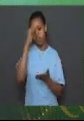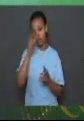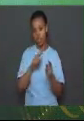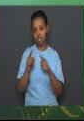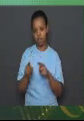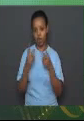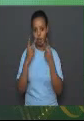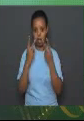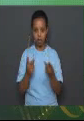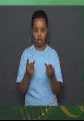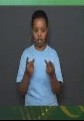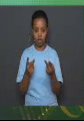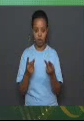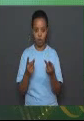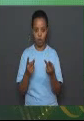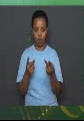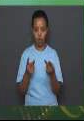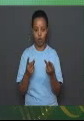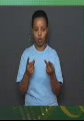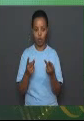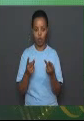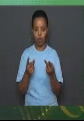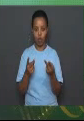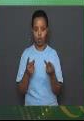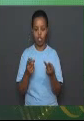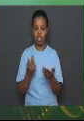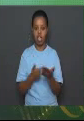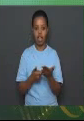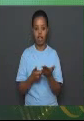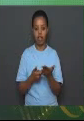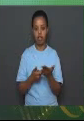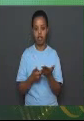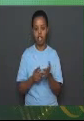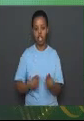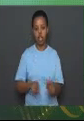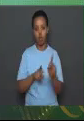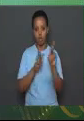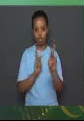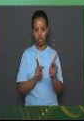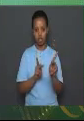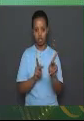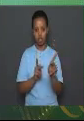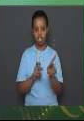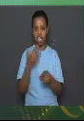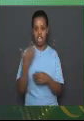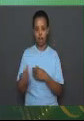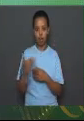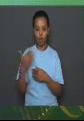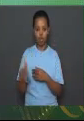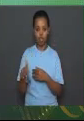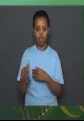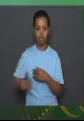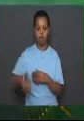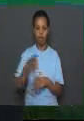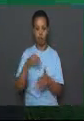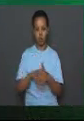are going to look at methods of separating photosynthetic pigments in plants.